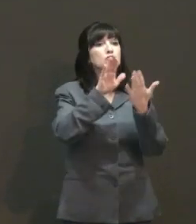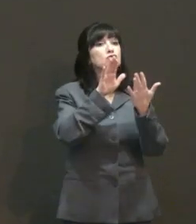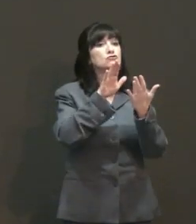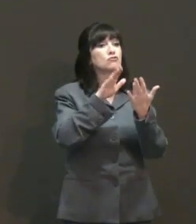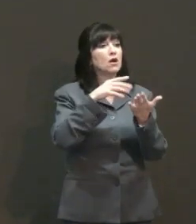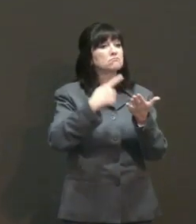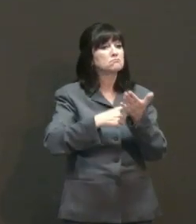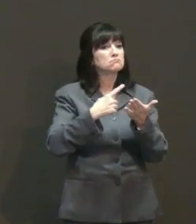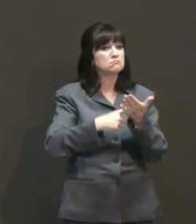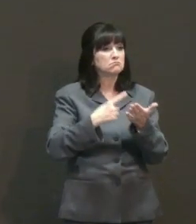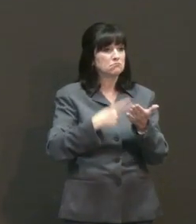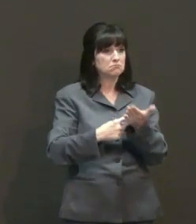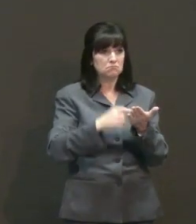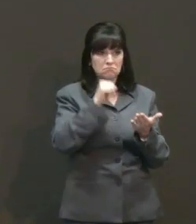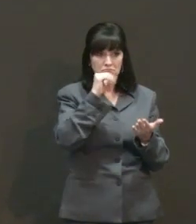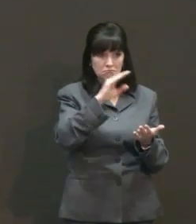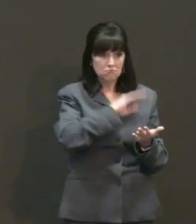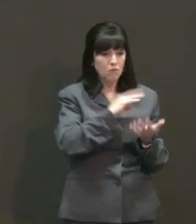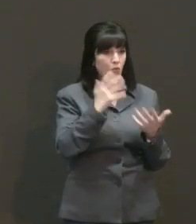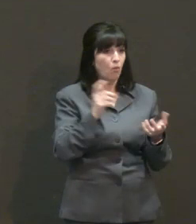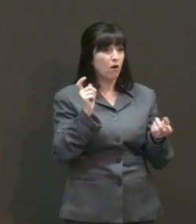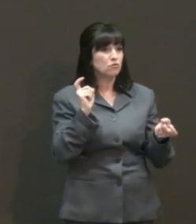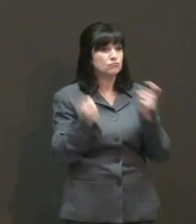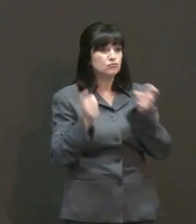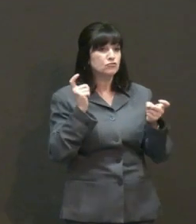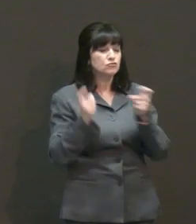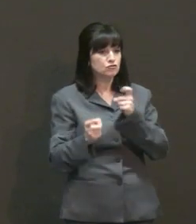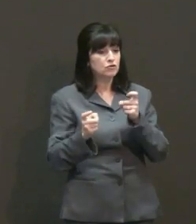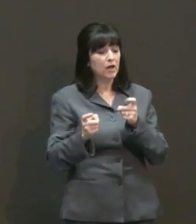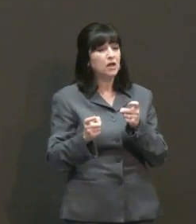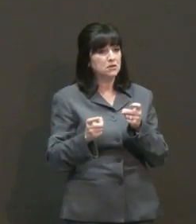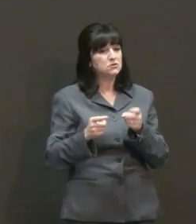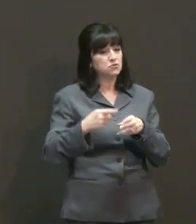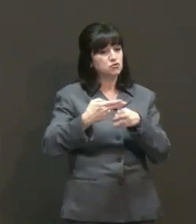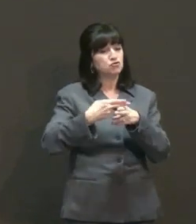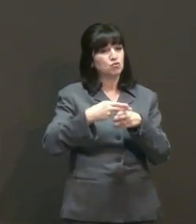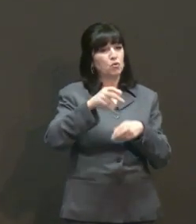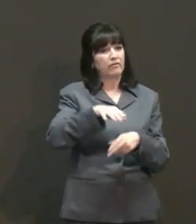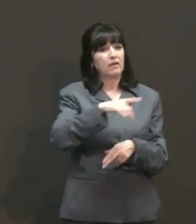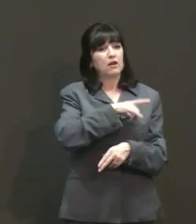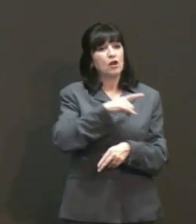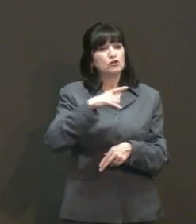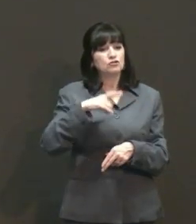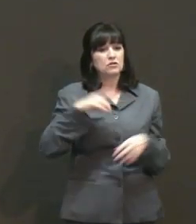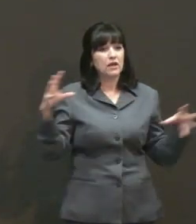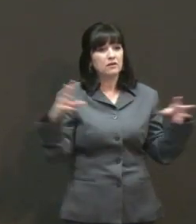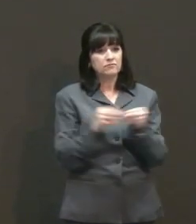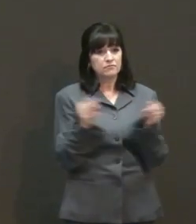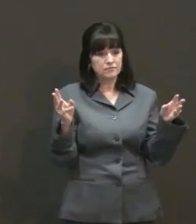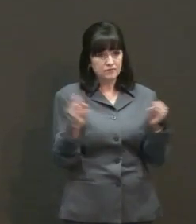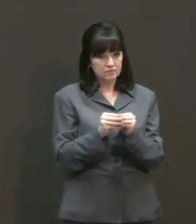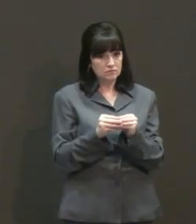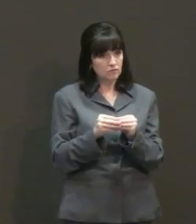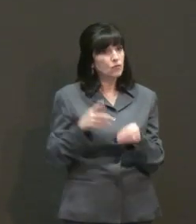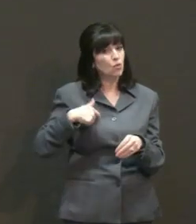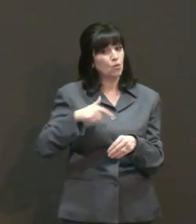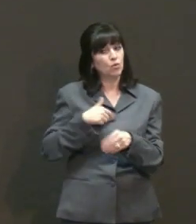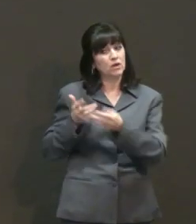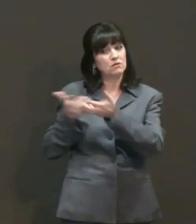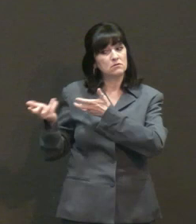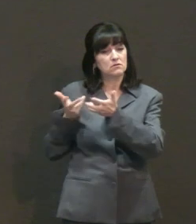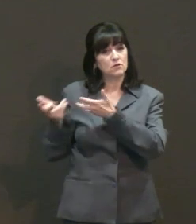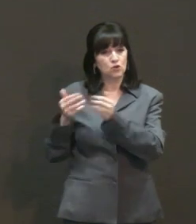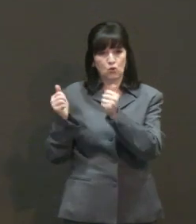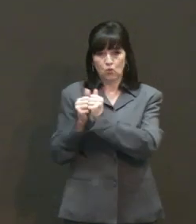but we work very closely with lawyers to determine what we can release